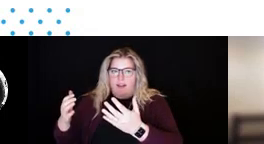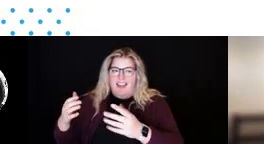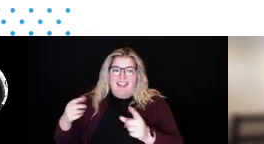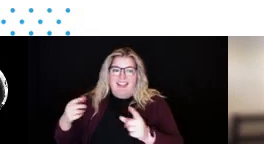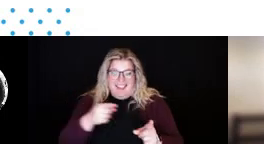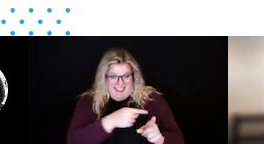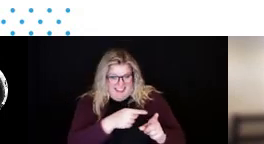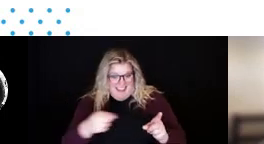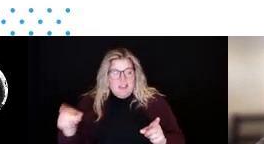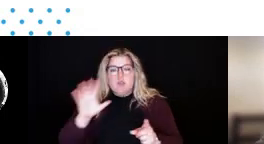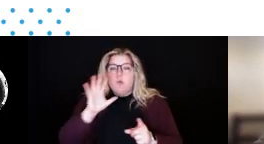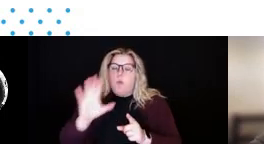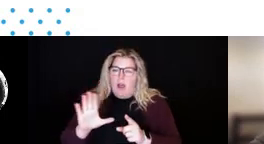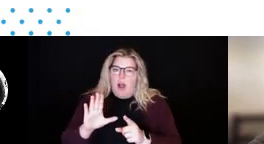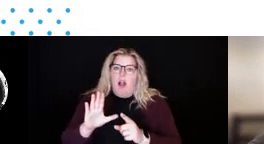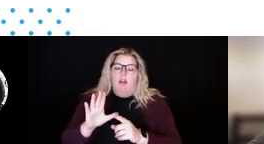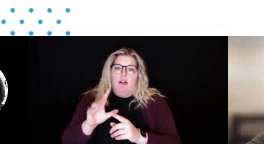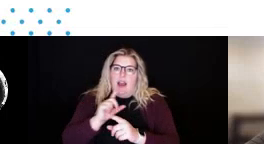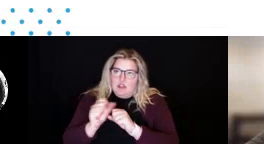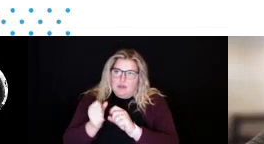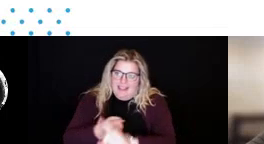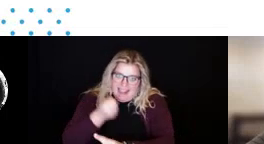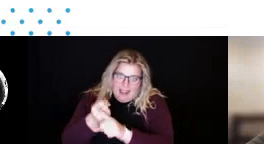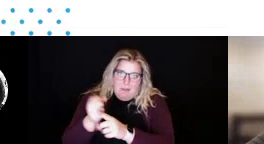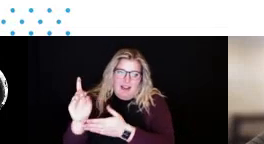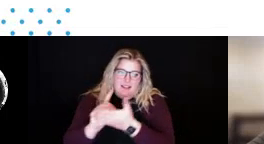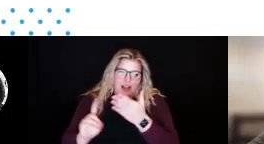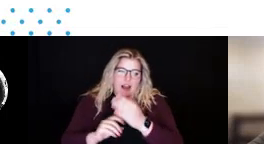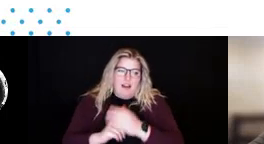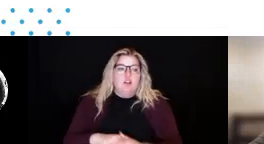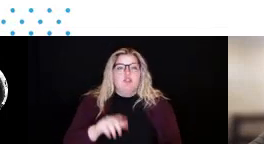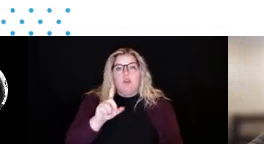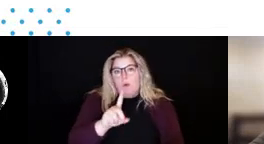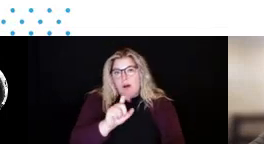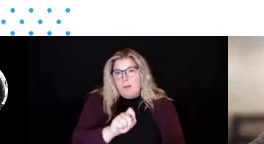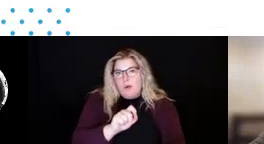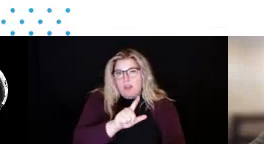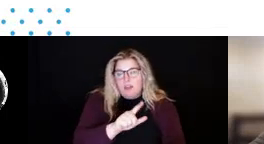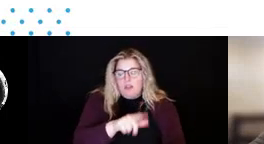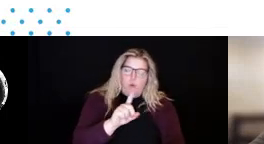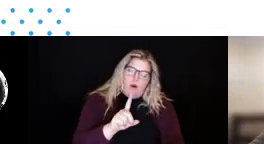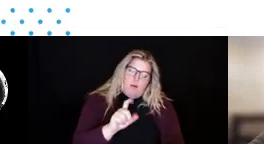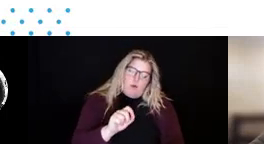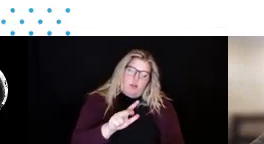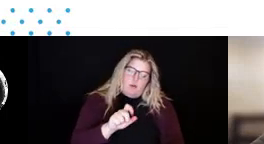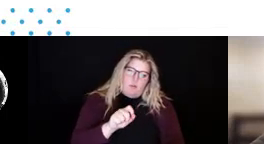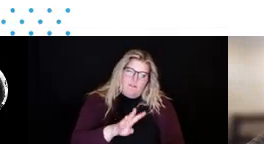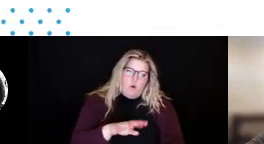impact the design. So we're listing here 1.3.4 orientation,